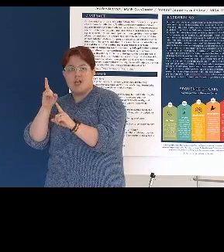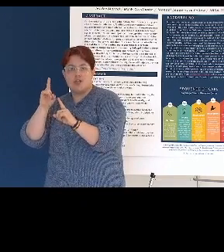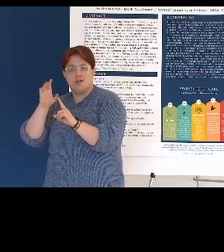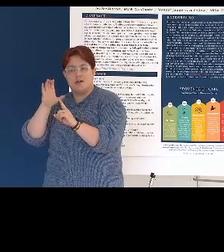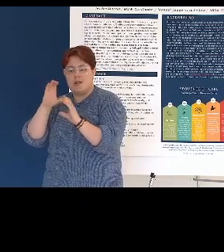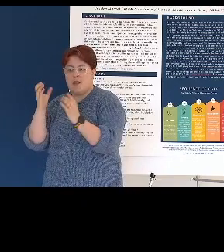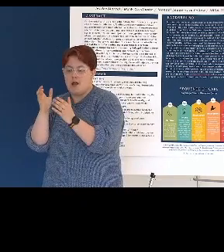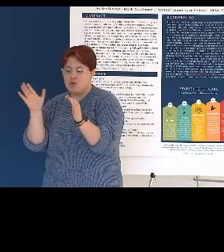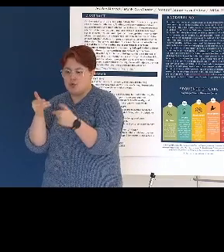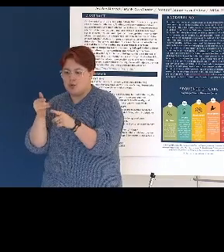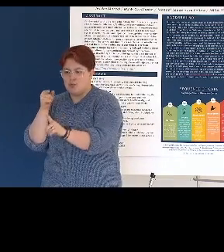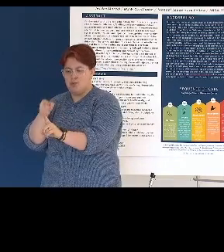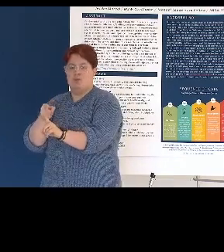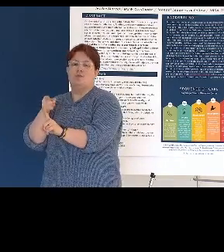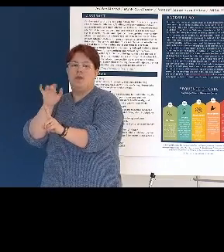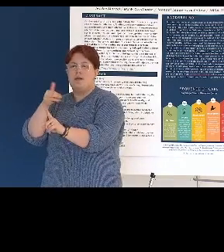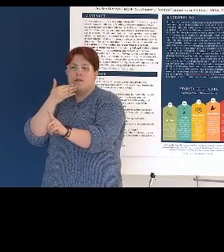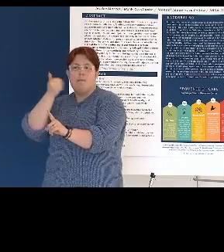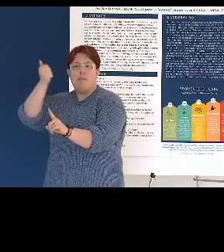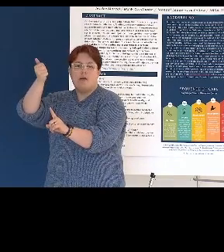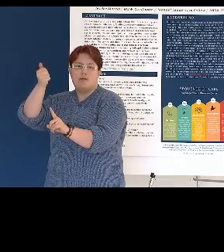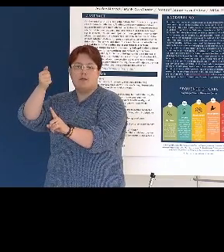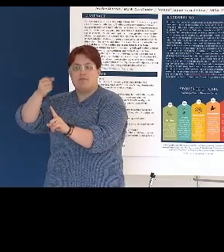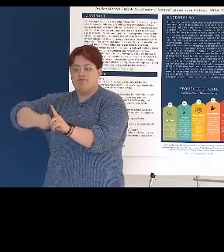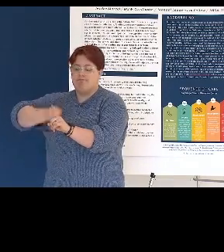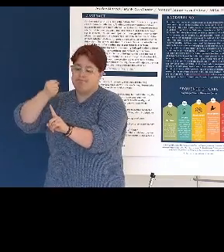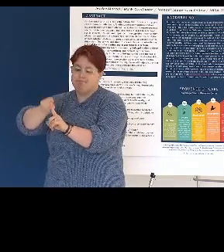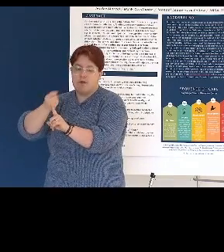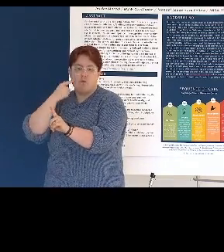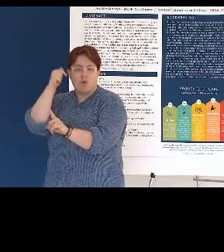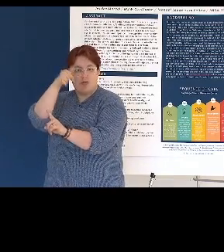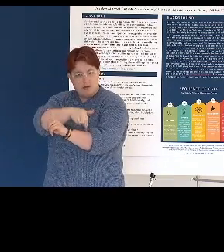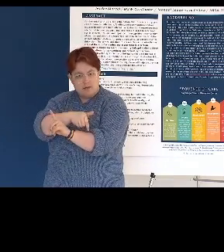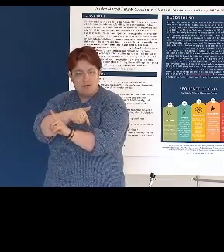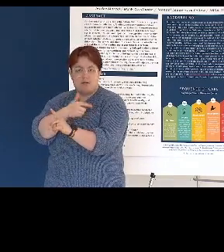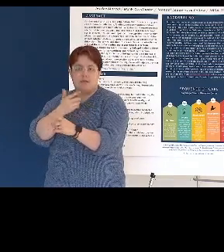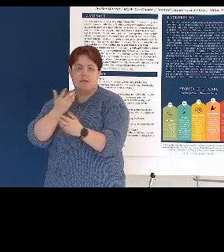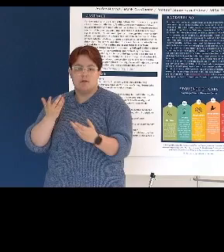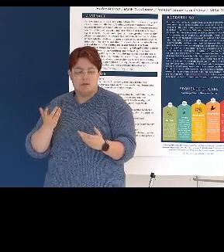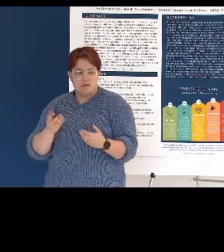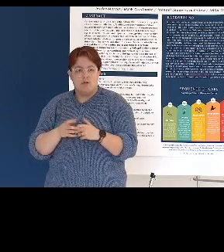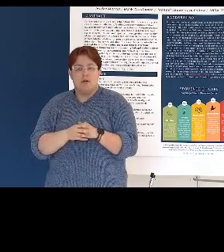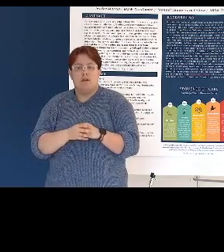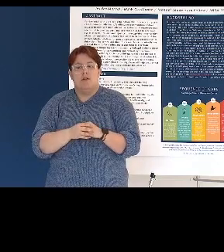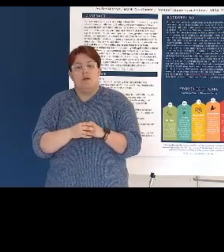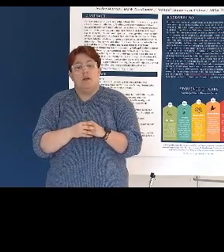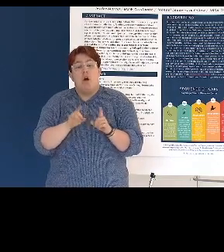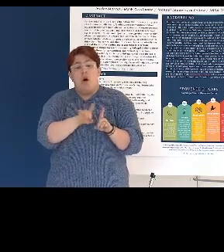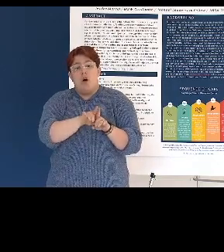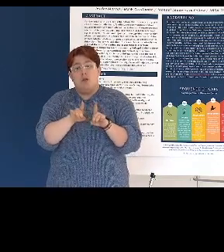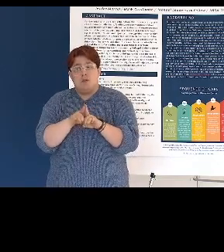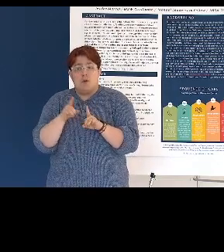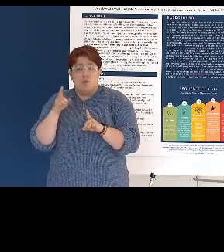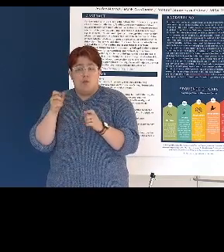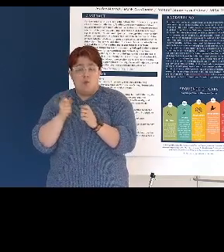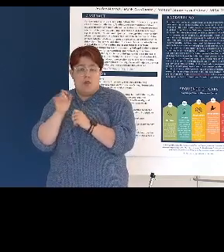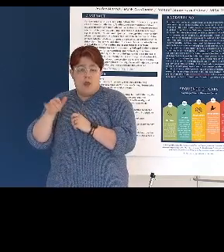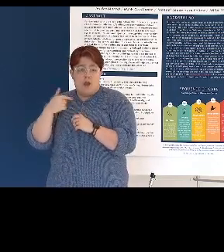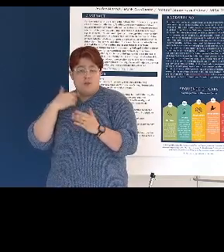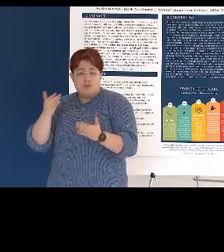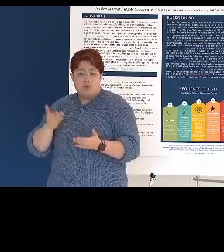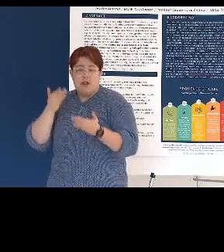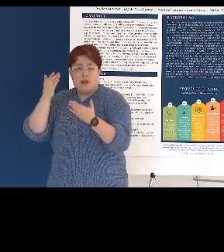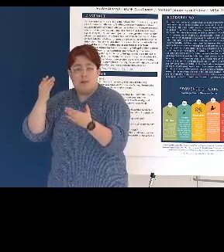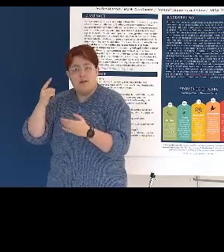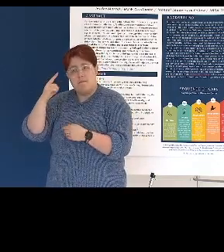education. That would be the best place to implement this. And also as a part of that curriculum, I would recommend mindfulness-based